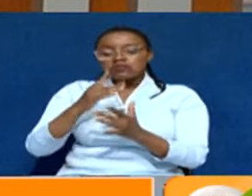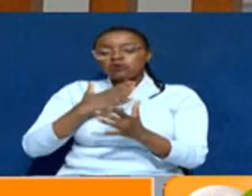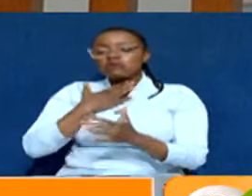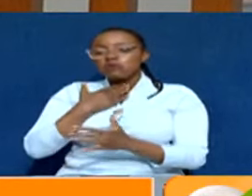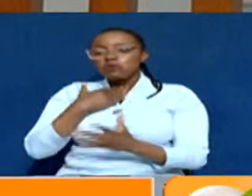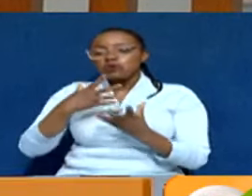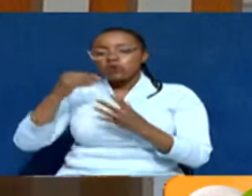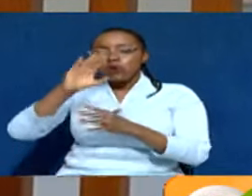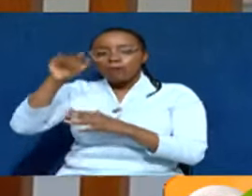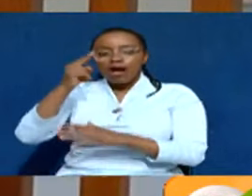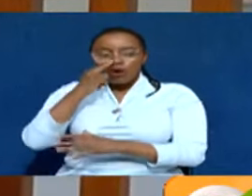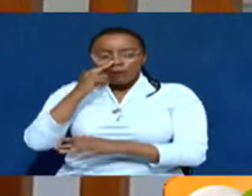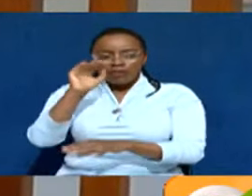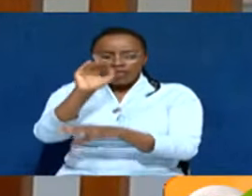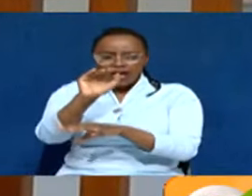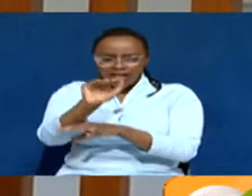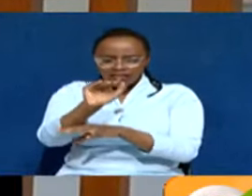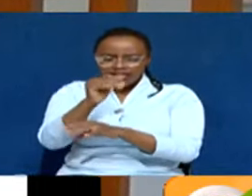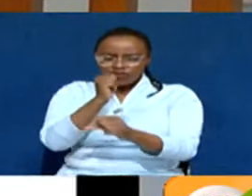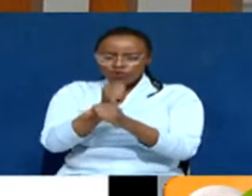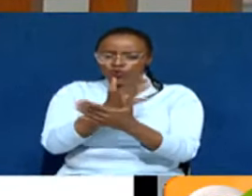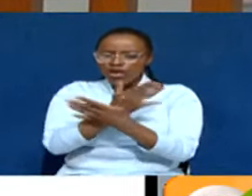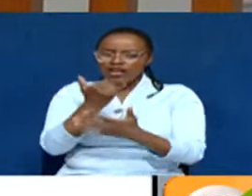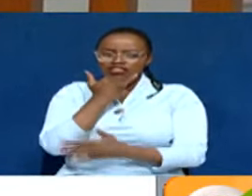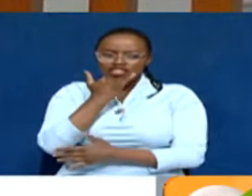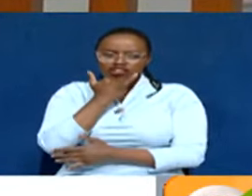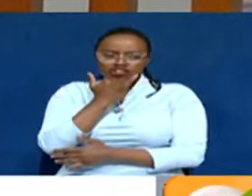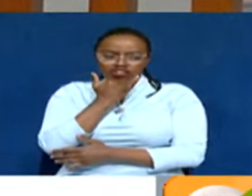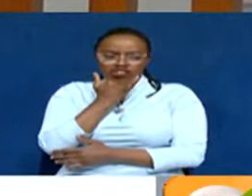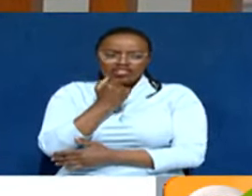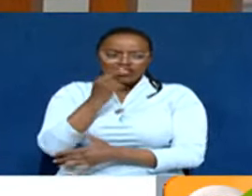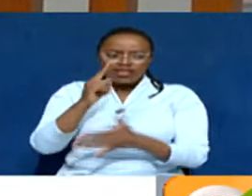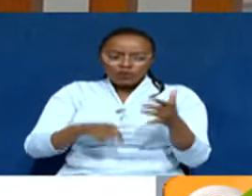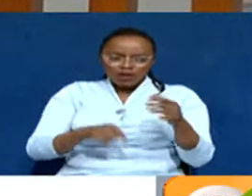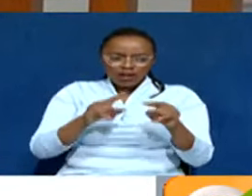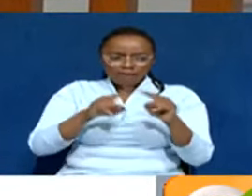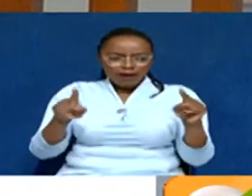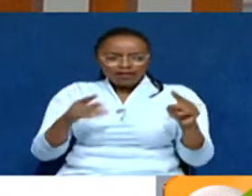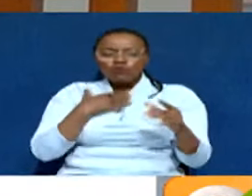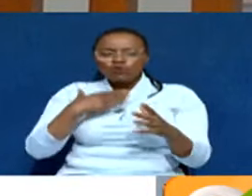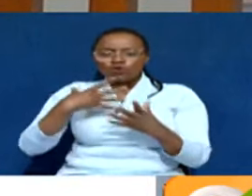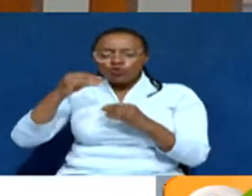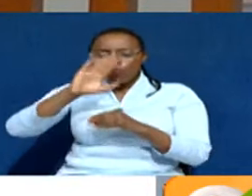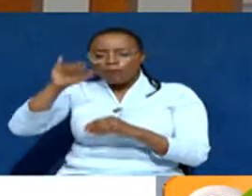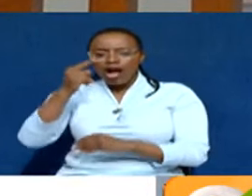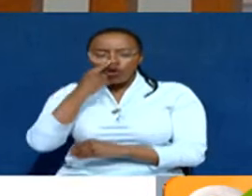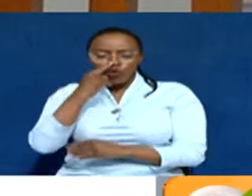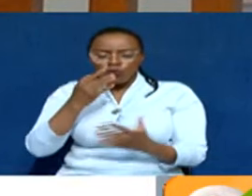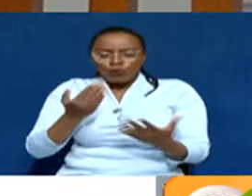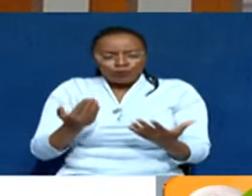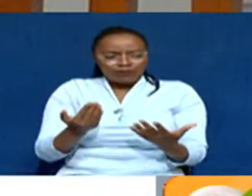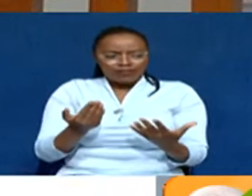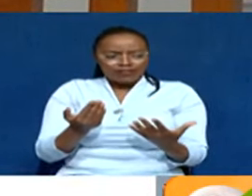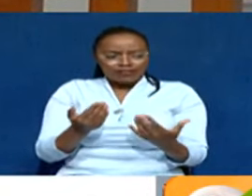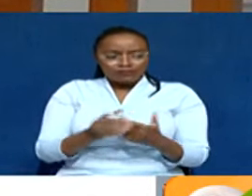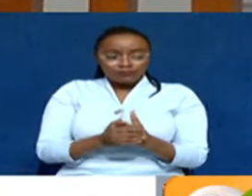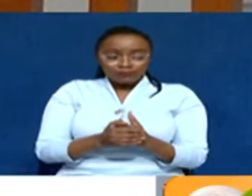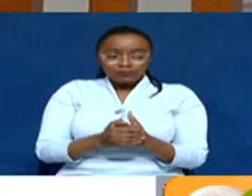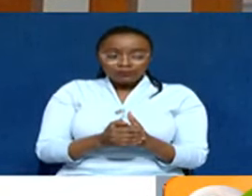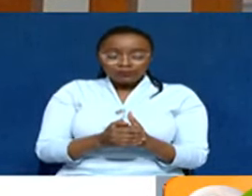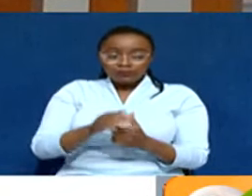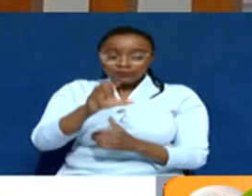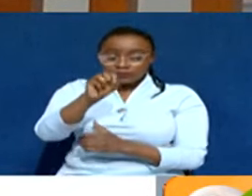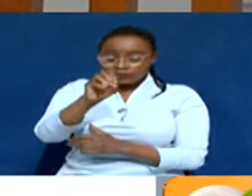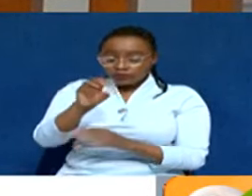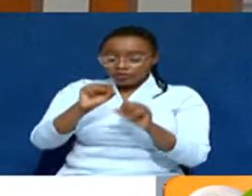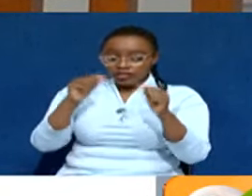home. They asked me, "What did we do anything wrong?" I said nothing, but I just want to go back home to see my baby. So